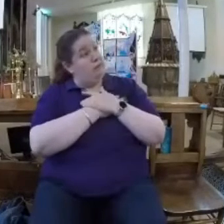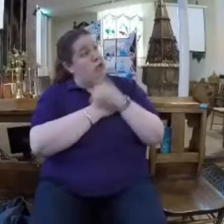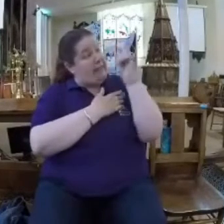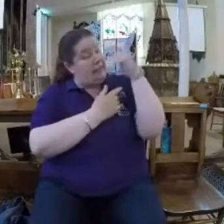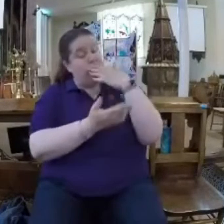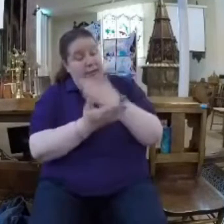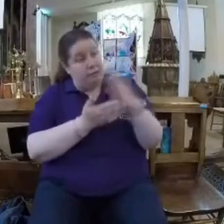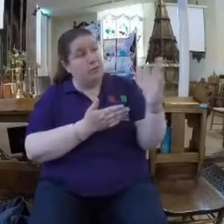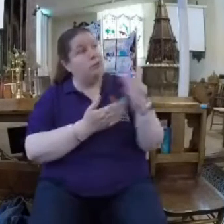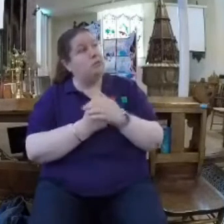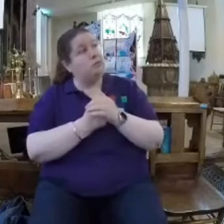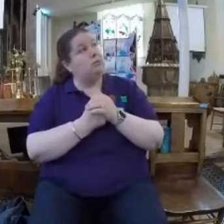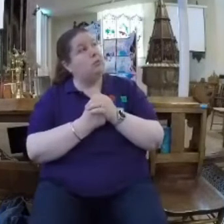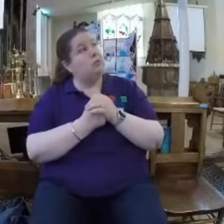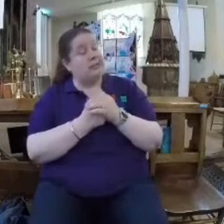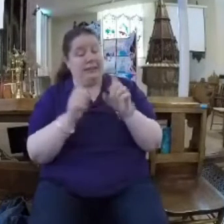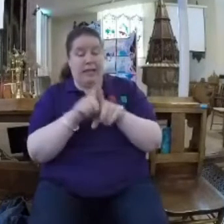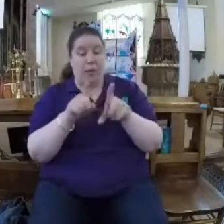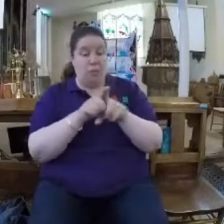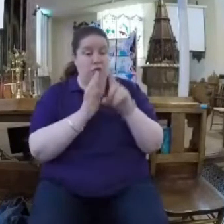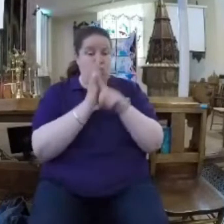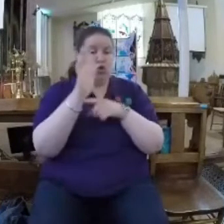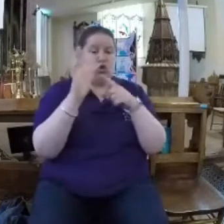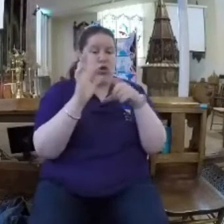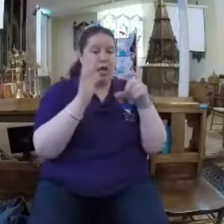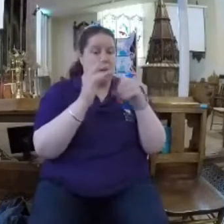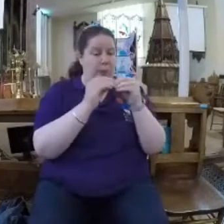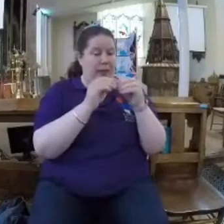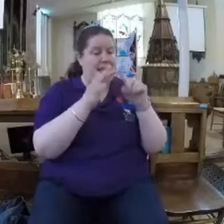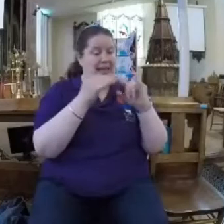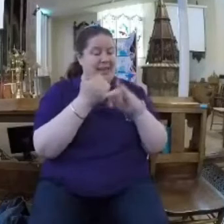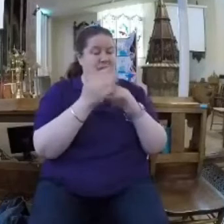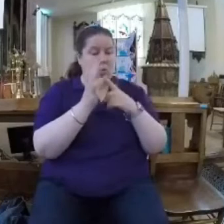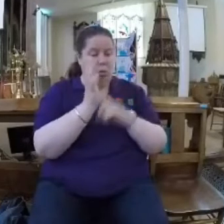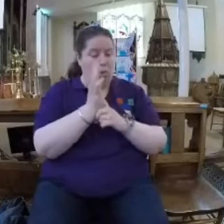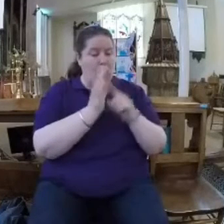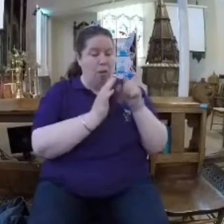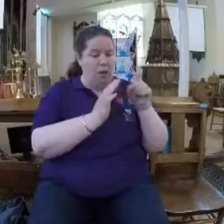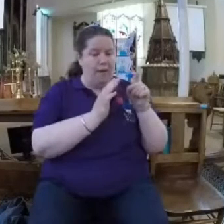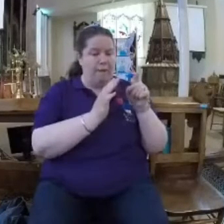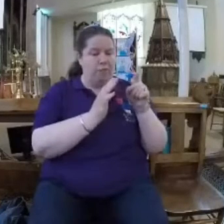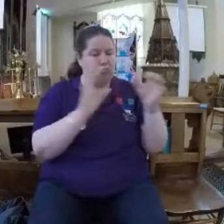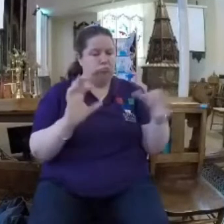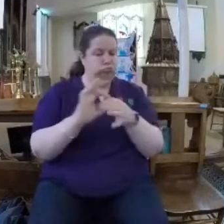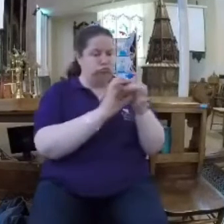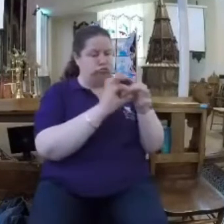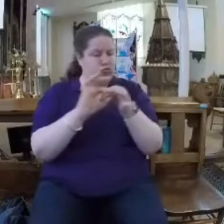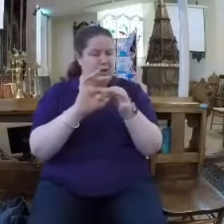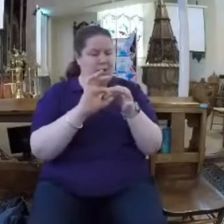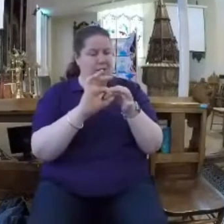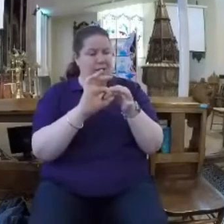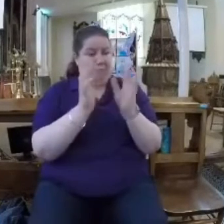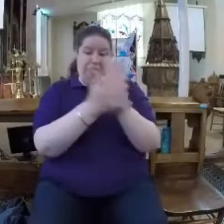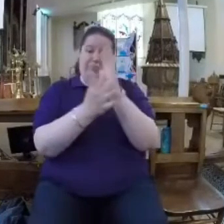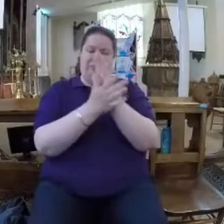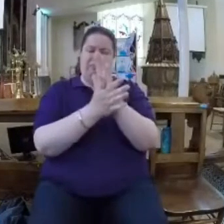like Jacob with Esau, have that elated experience, but then don't feel as though they can entirely